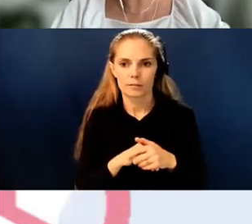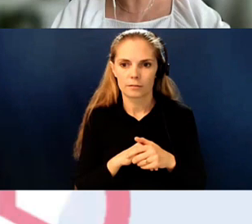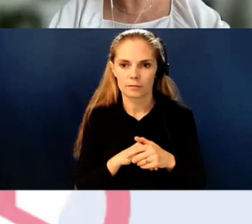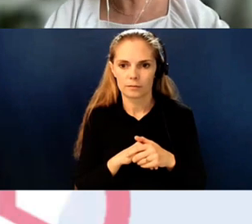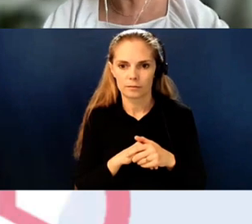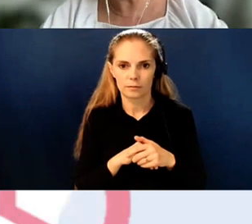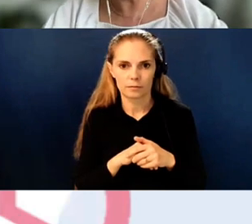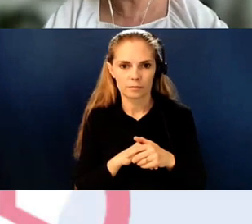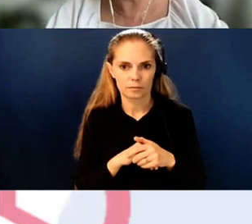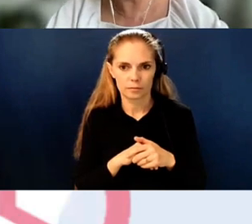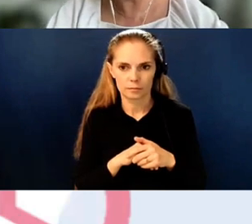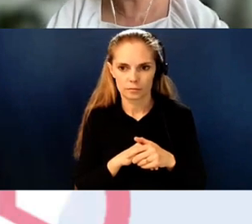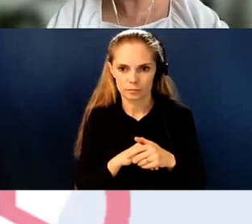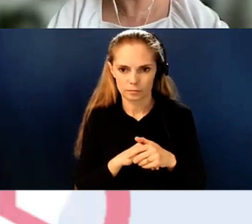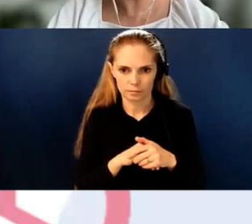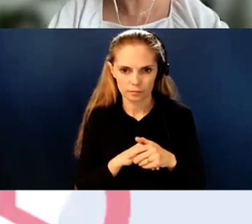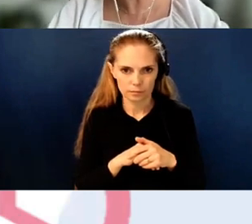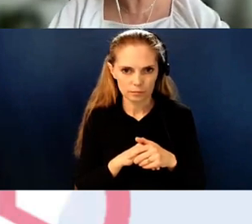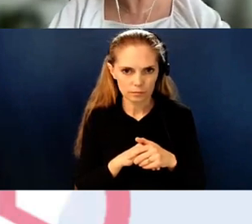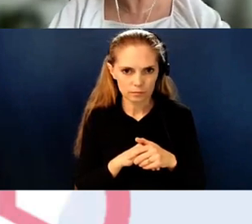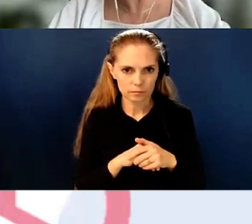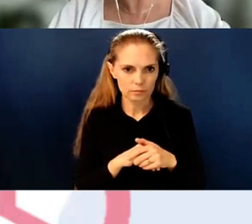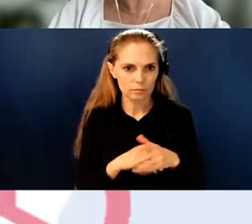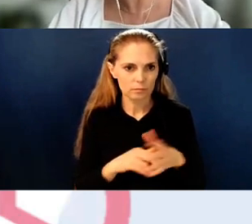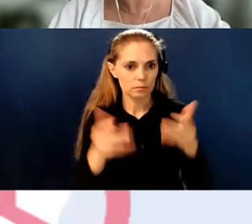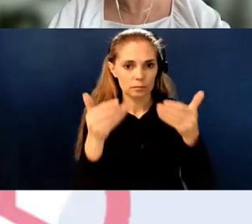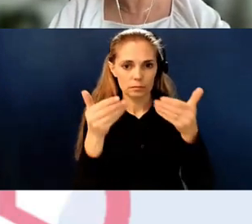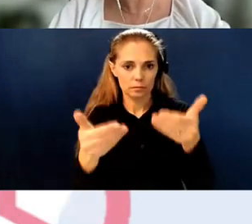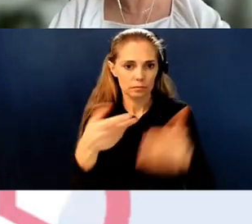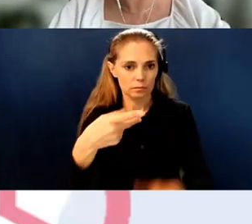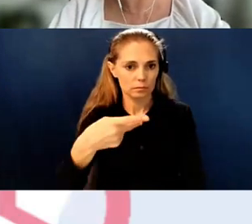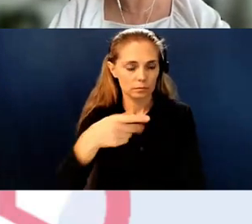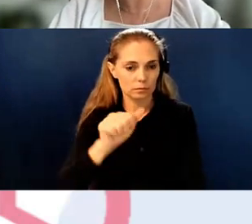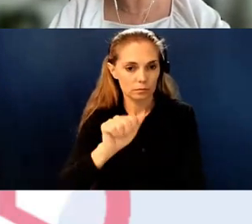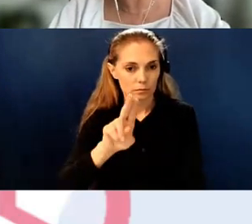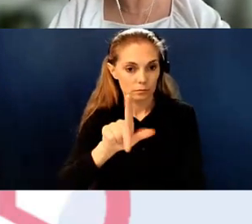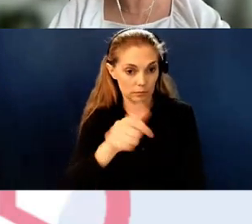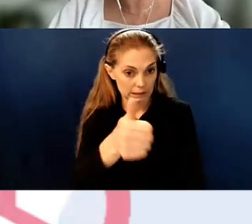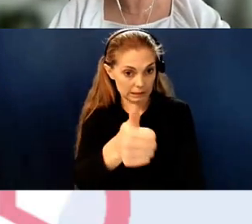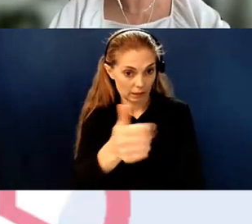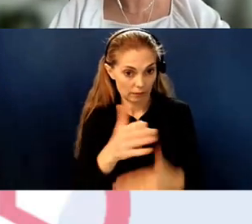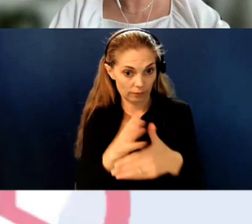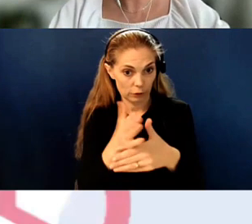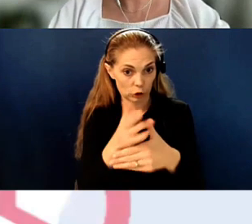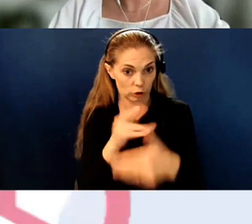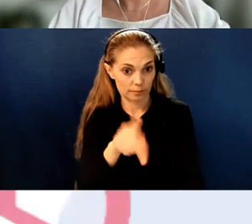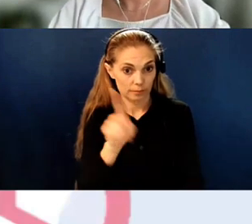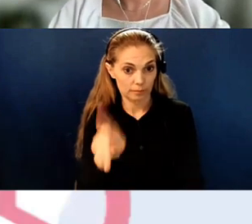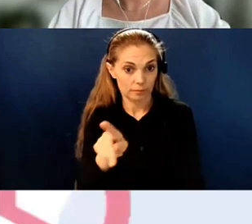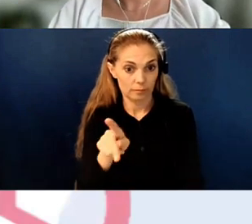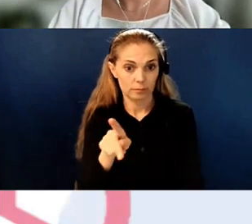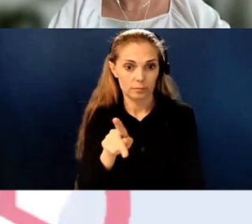launch. Well, actually, you can launch into your presentation because I think you prefer to share the slides on your own. Is that correct?